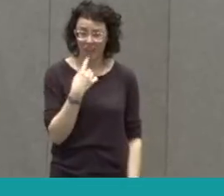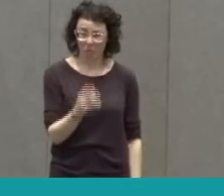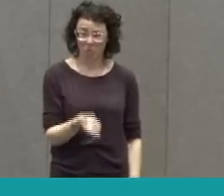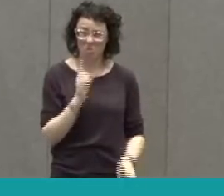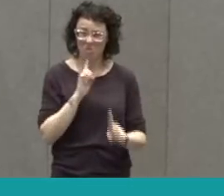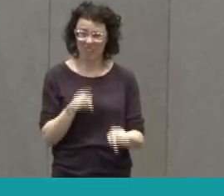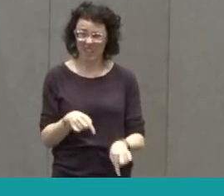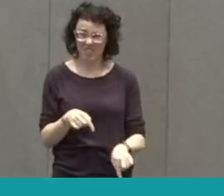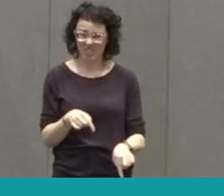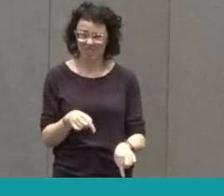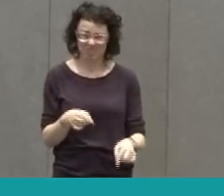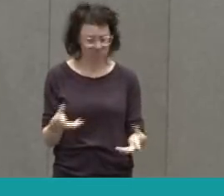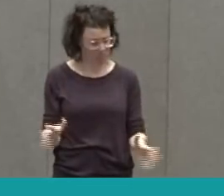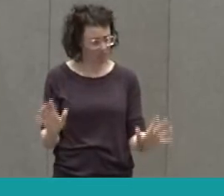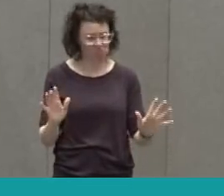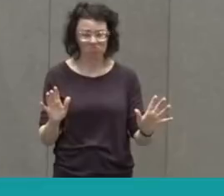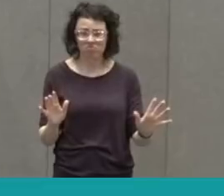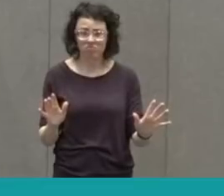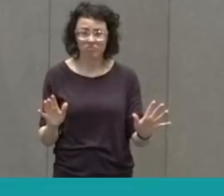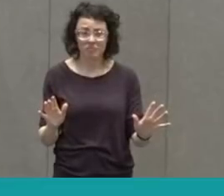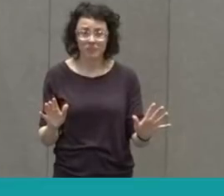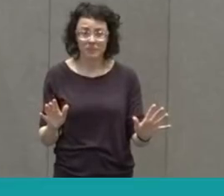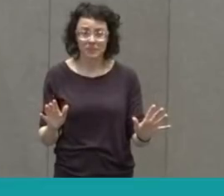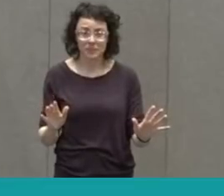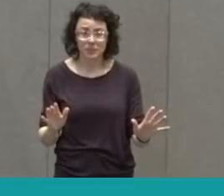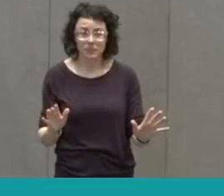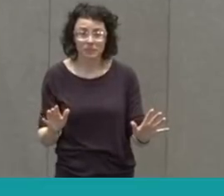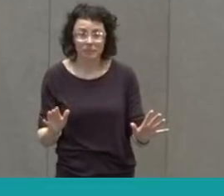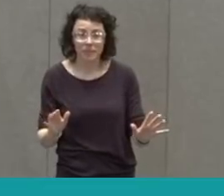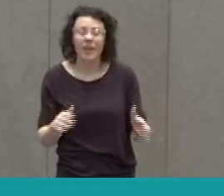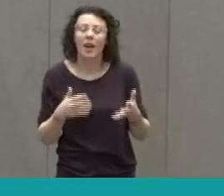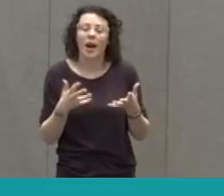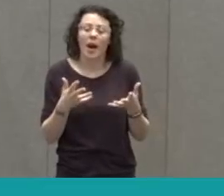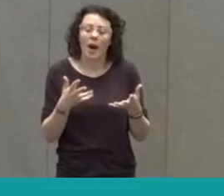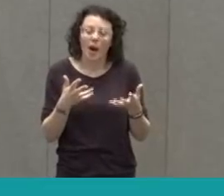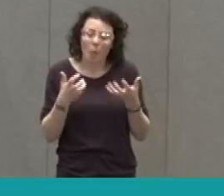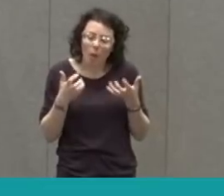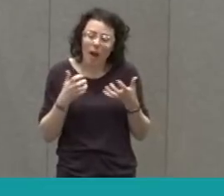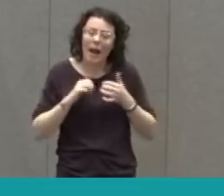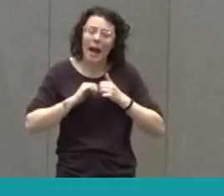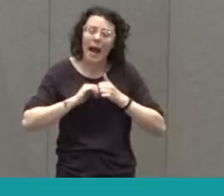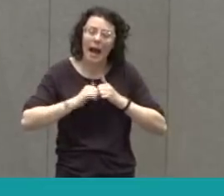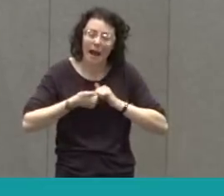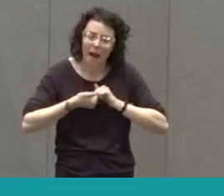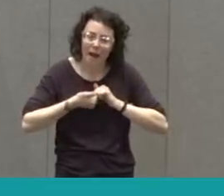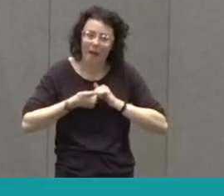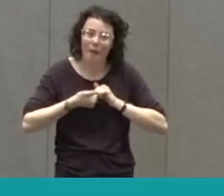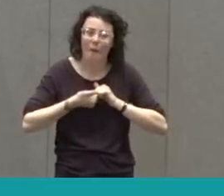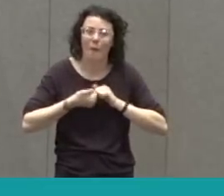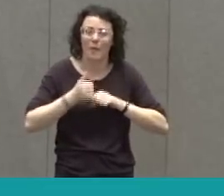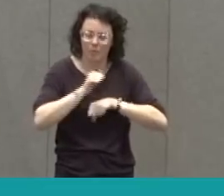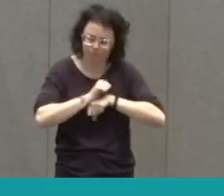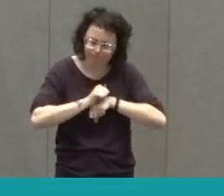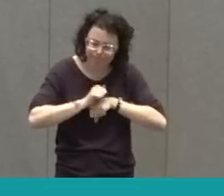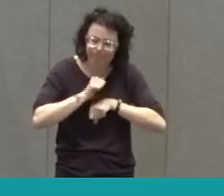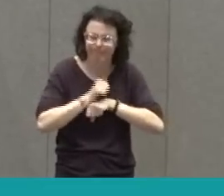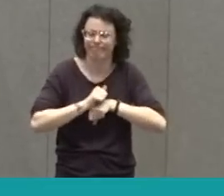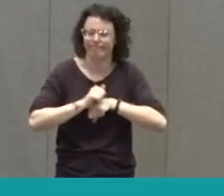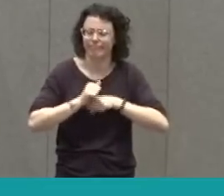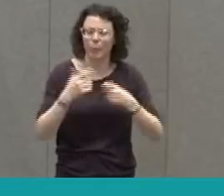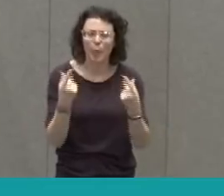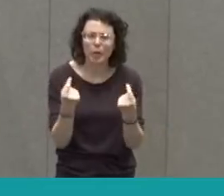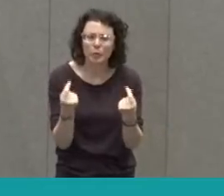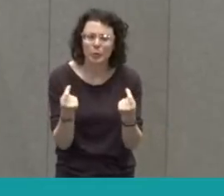Now, just like later on, I'm going to want you to show me another way to get there. So if we have the many bikes, how many